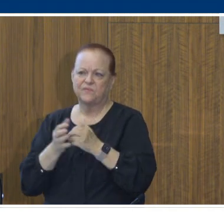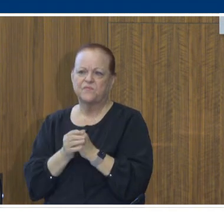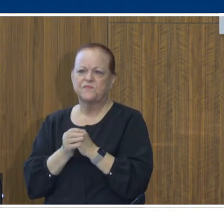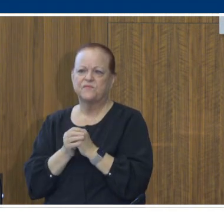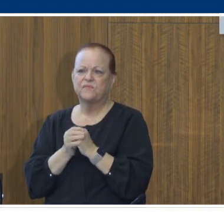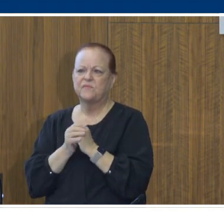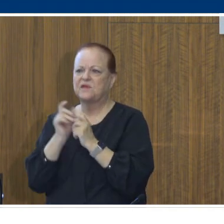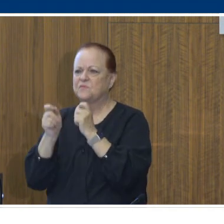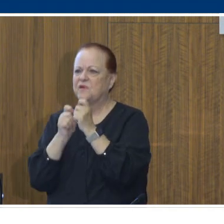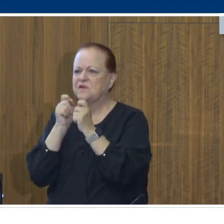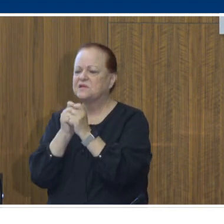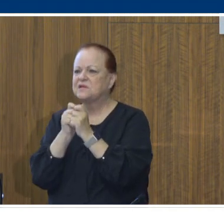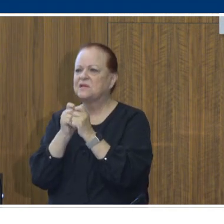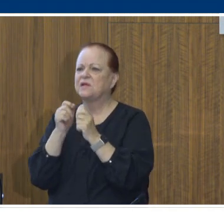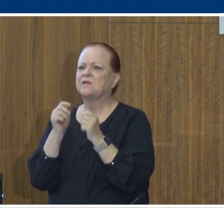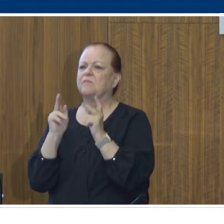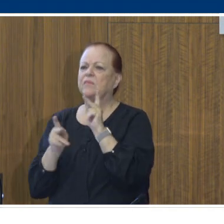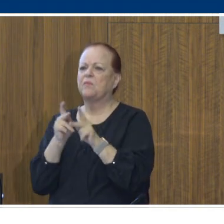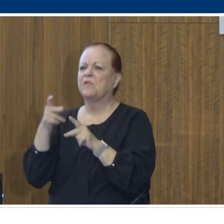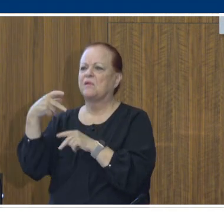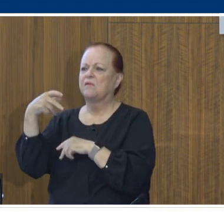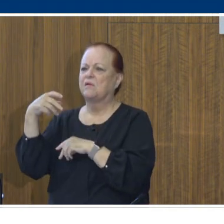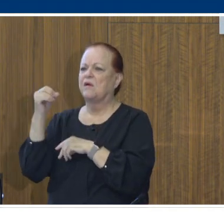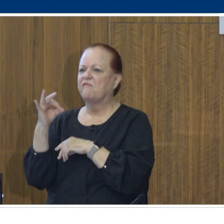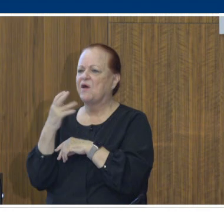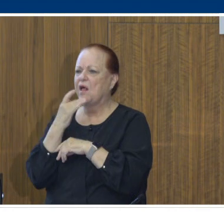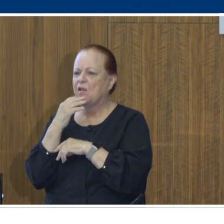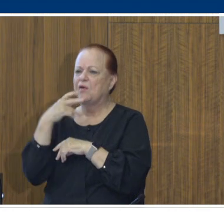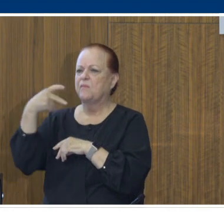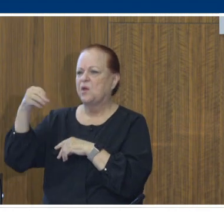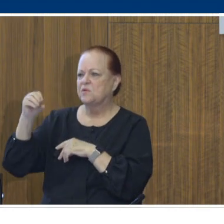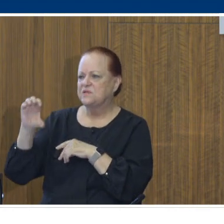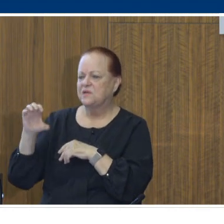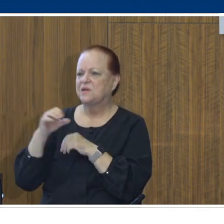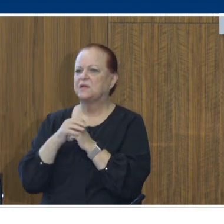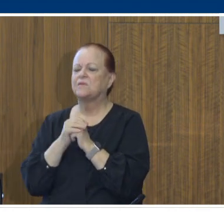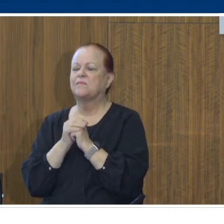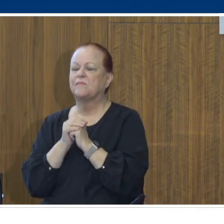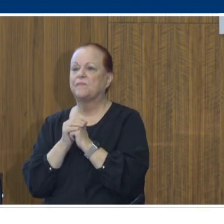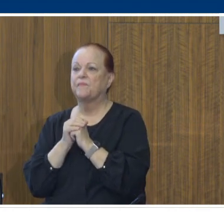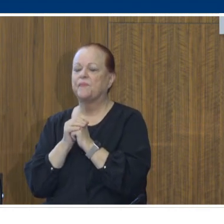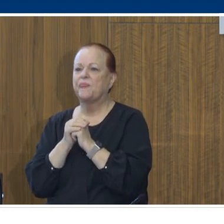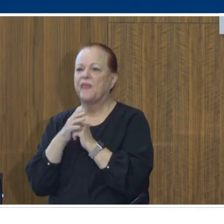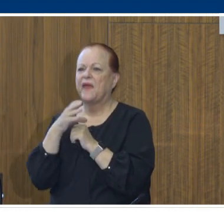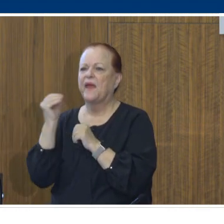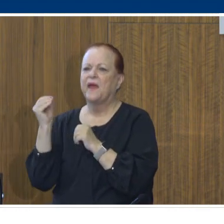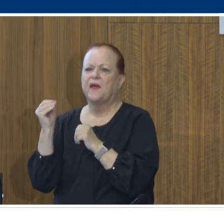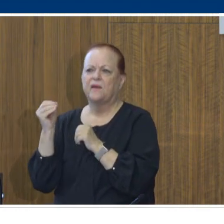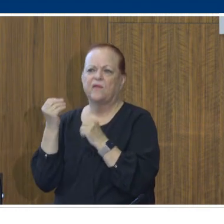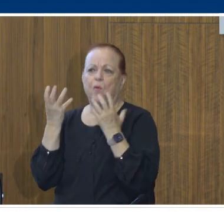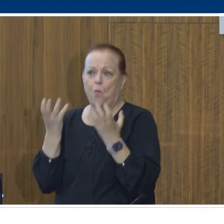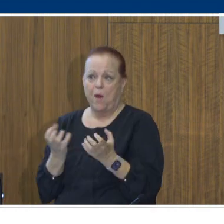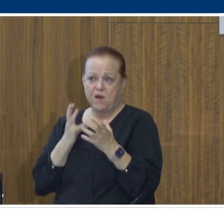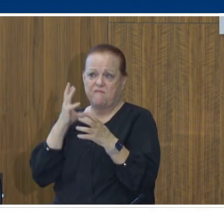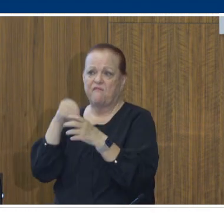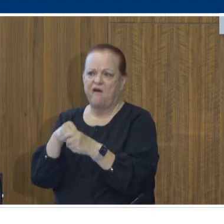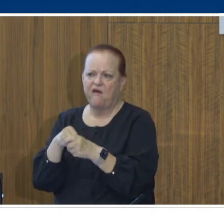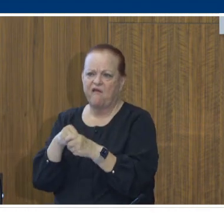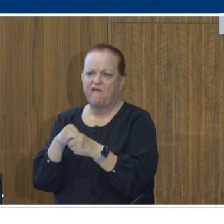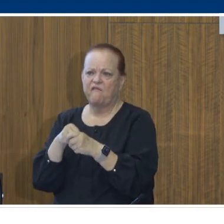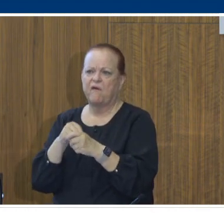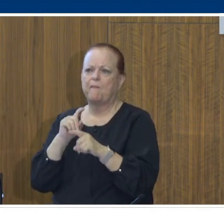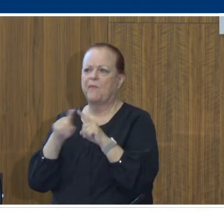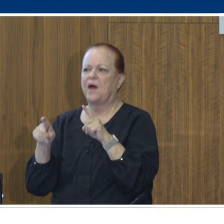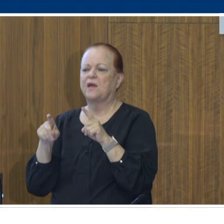specifically communities of color, low-income communities, immigrant communities of color. They do want to get involved, but there are constant obstacles